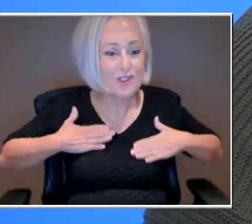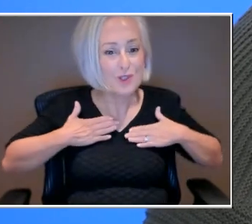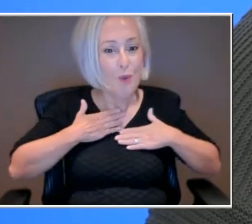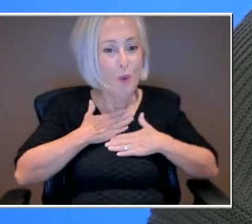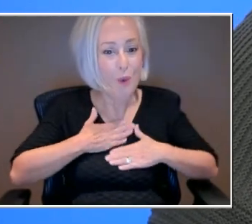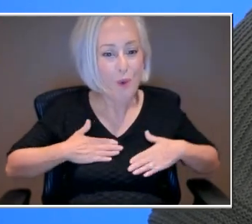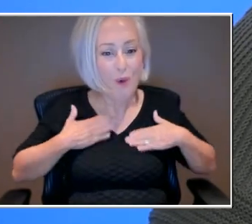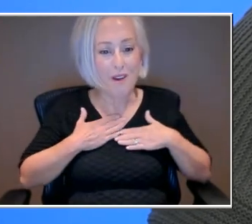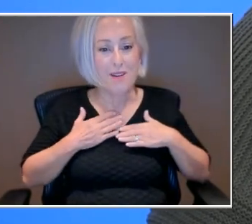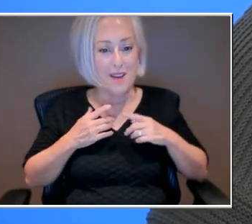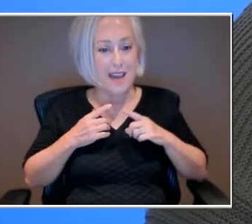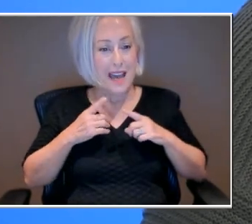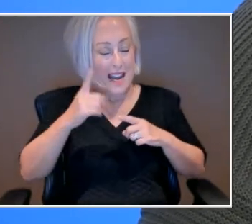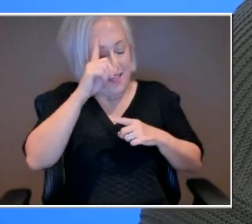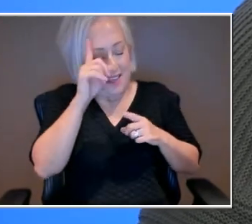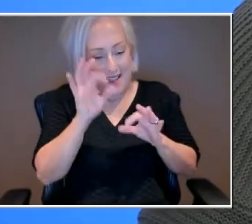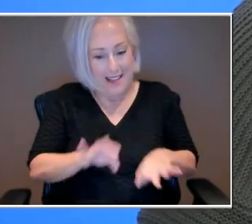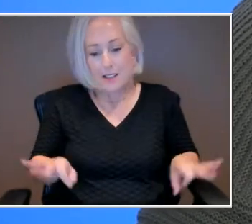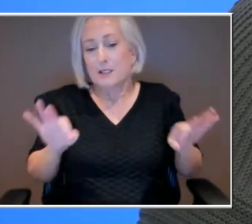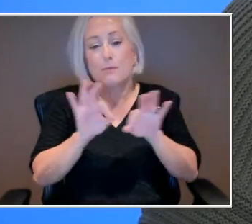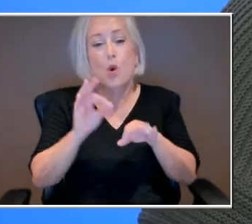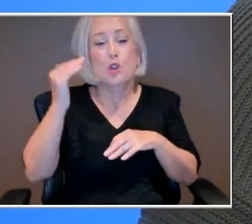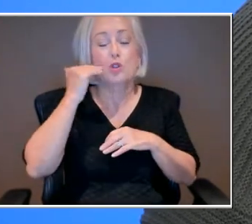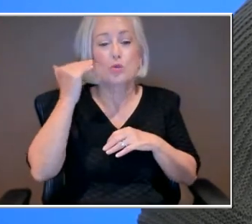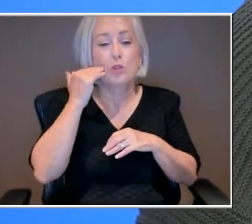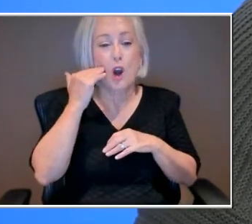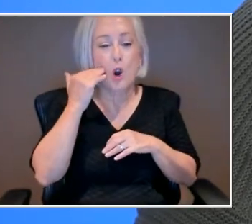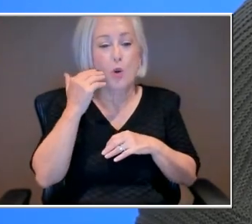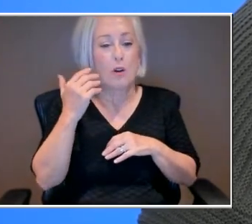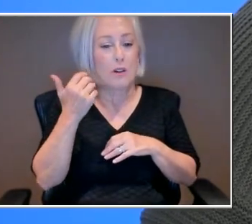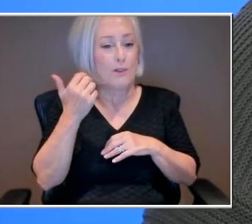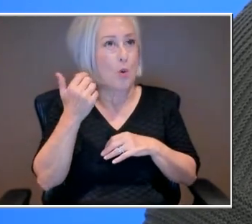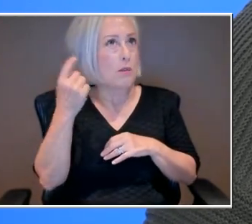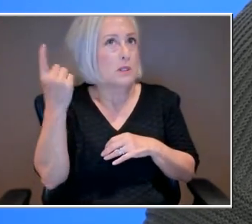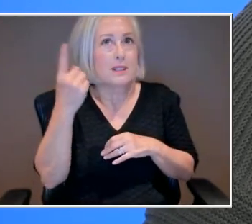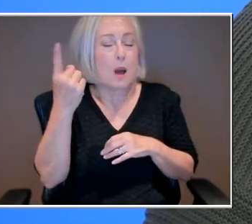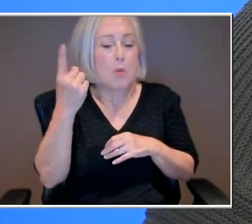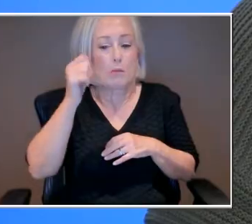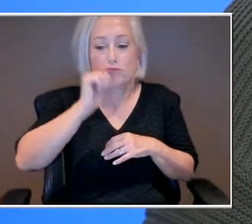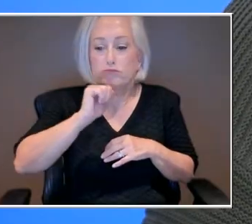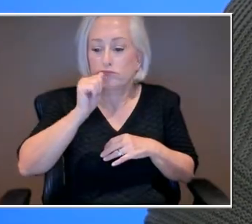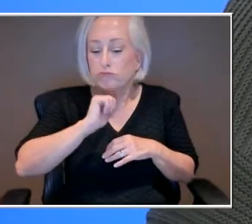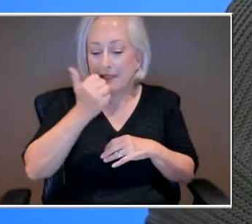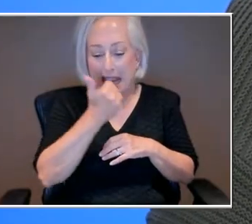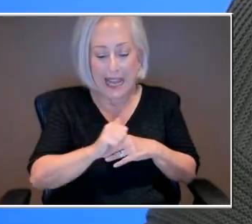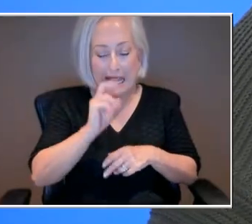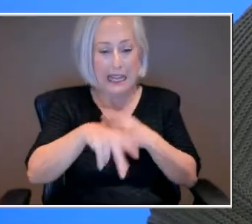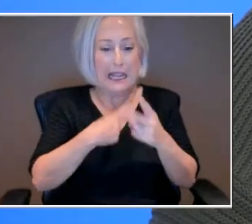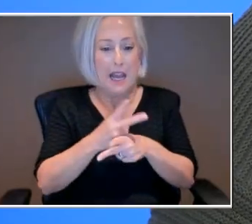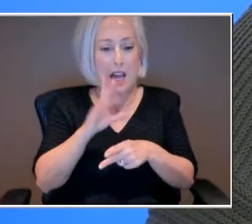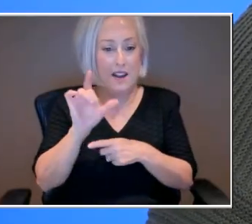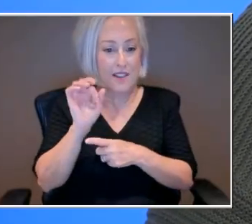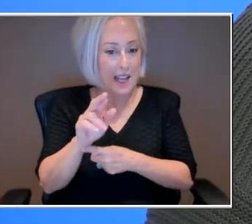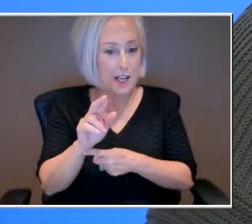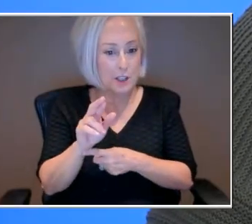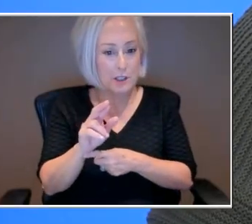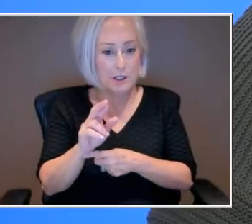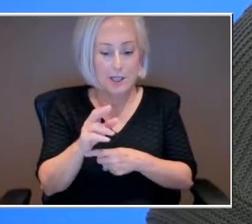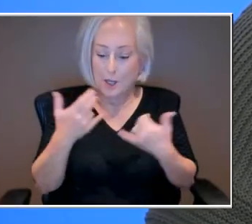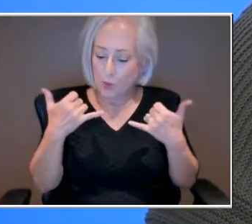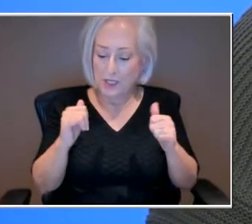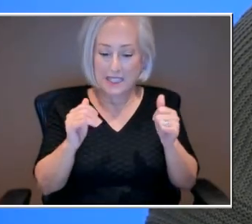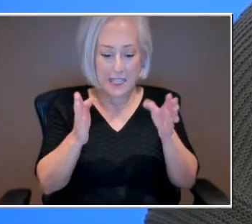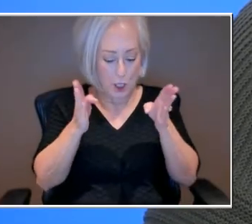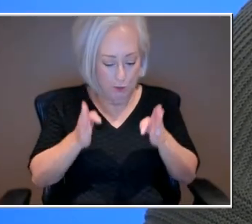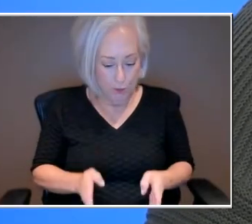that that's important to know as someone going through any type of cancer. We're still humans, we're still us. The diagnosis